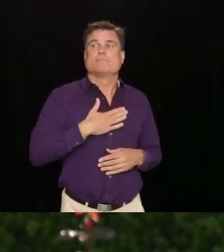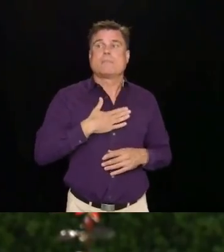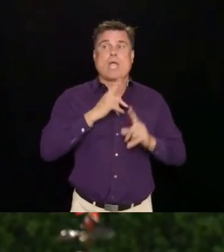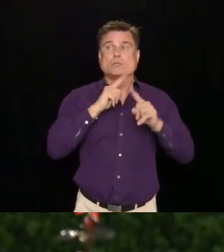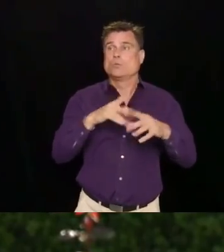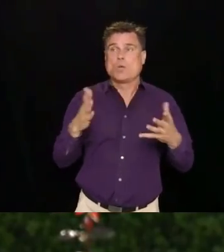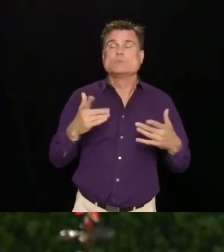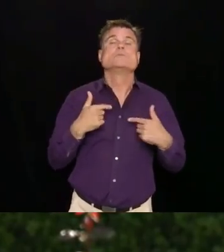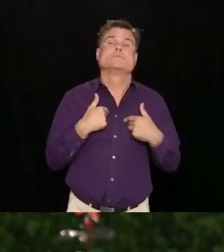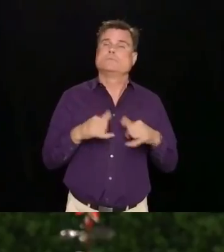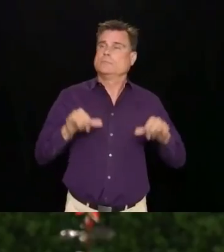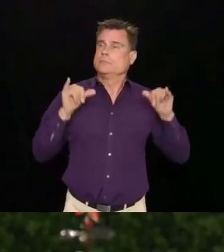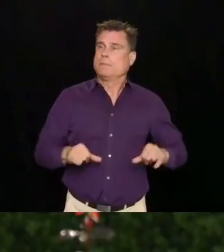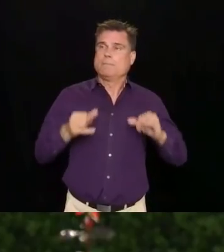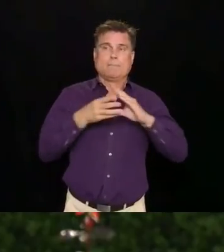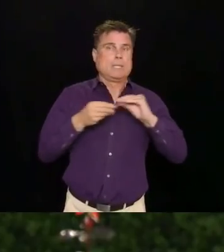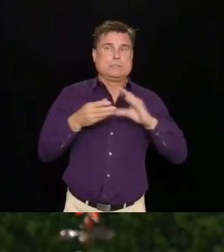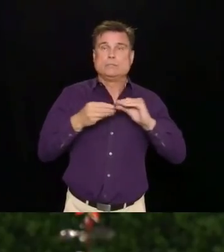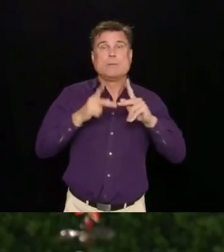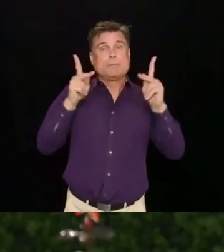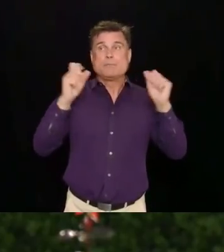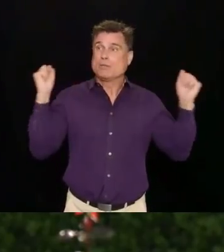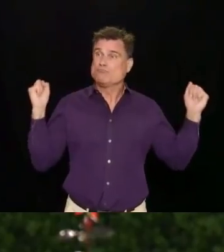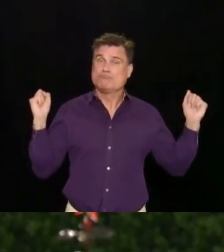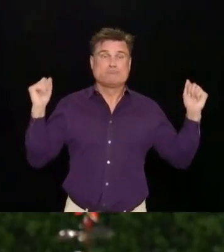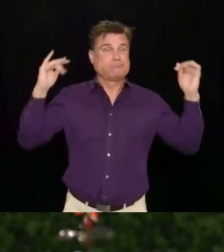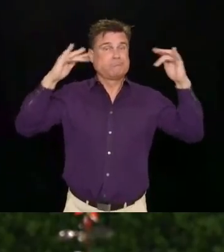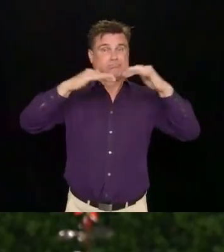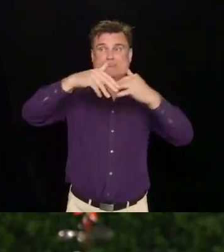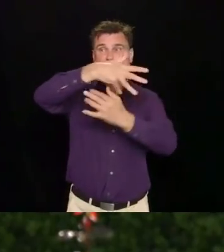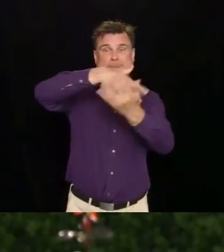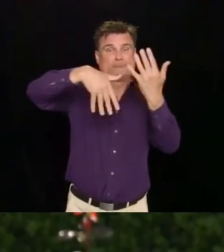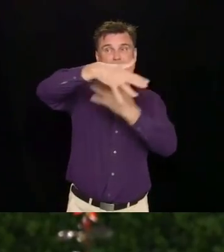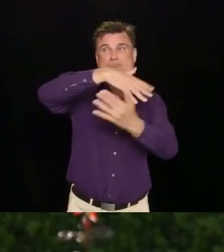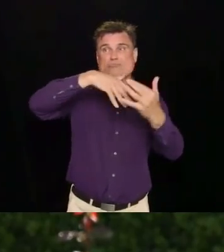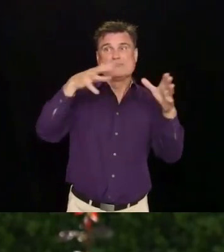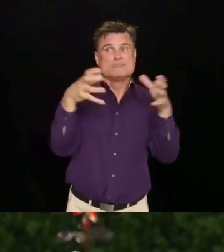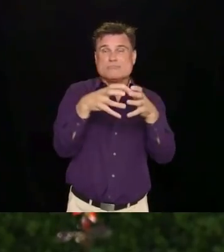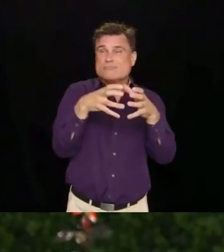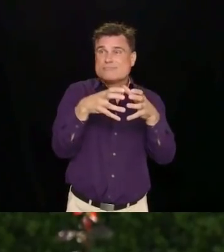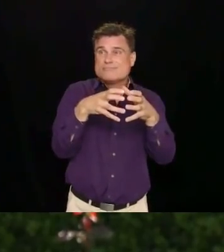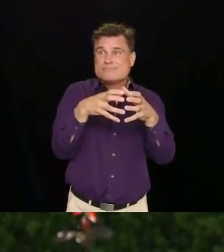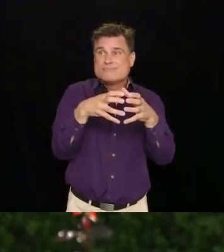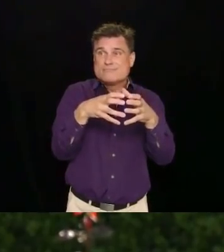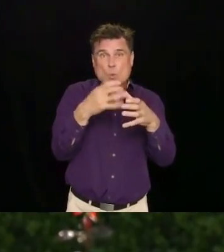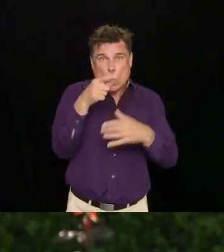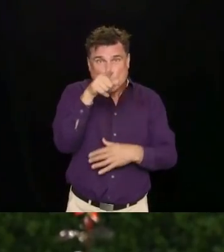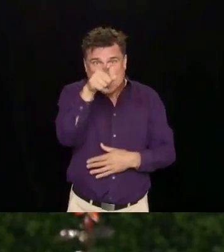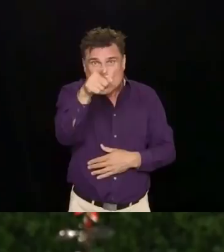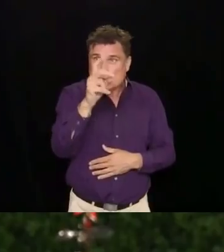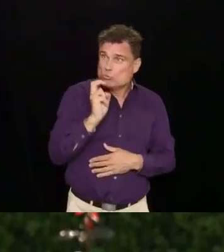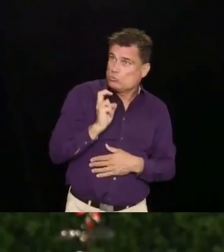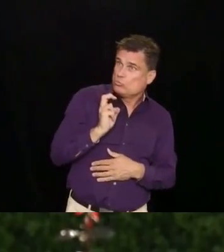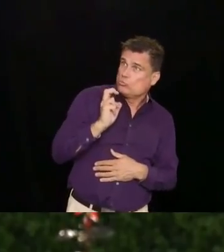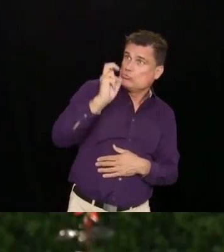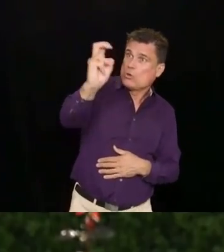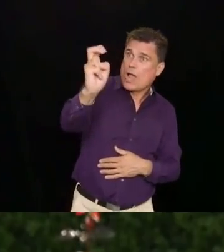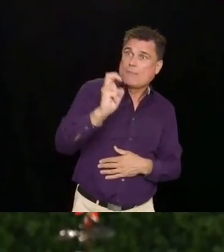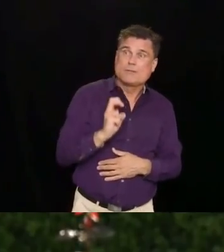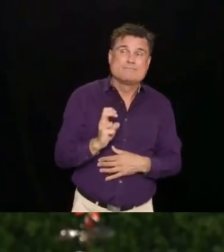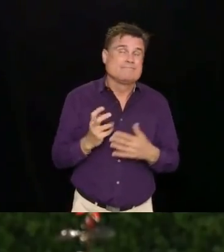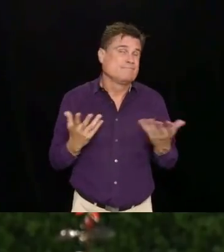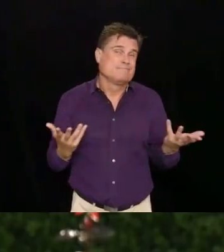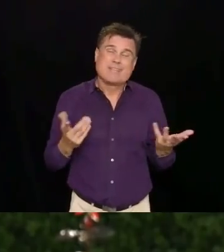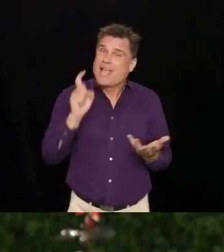especially about people coming together and gathering, and about what happens when you travel in the province, that you have to behave and follow